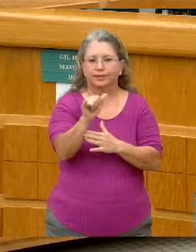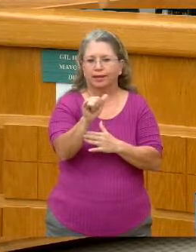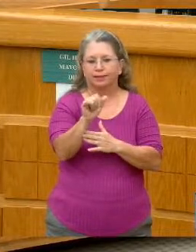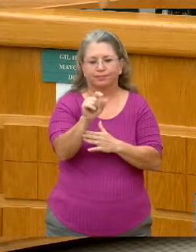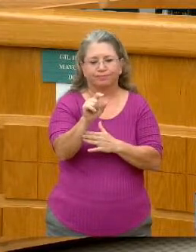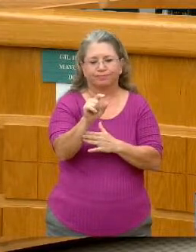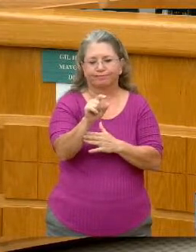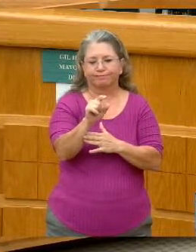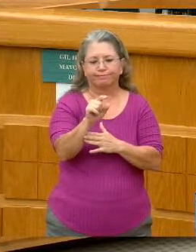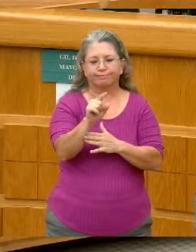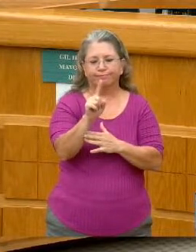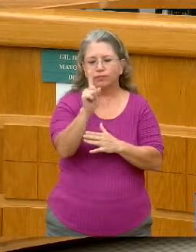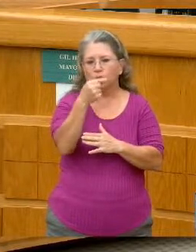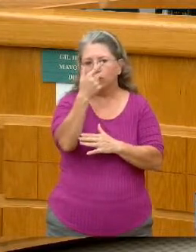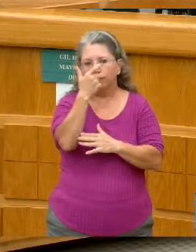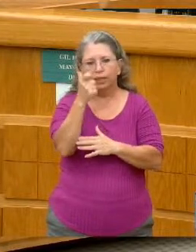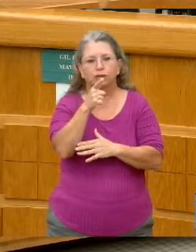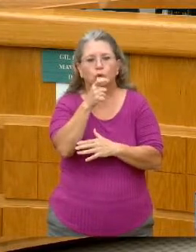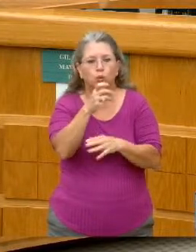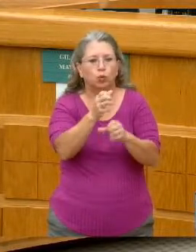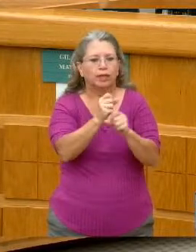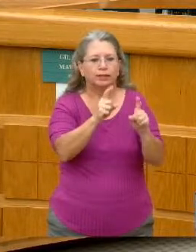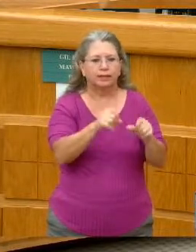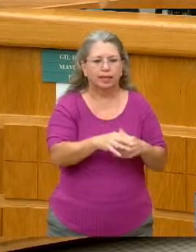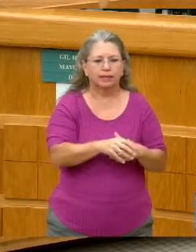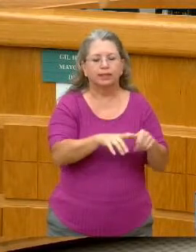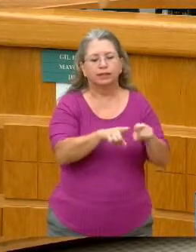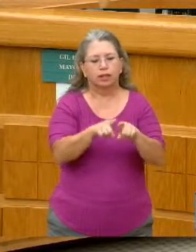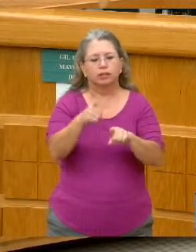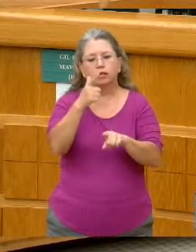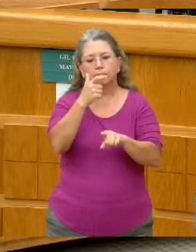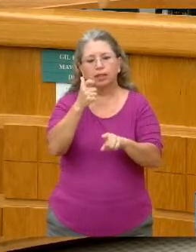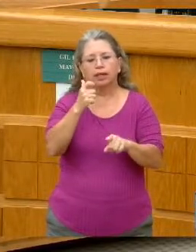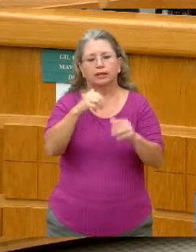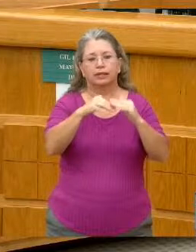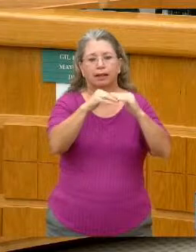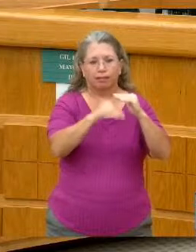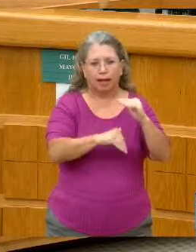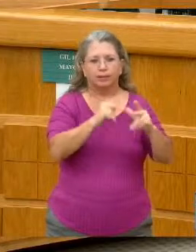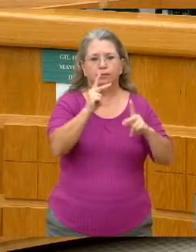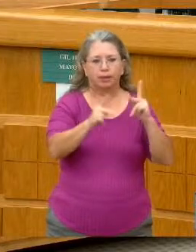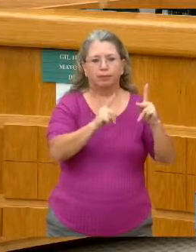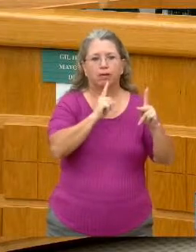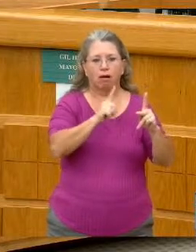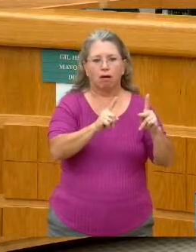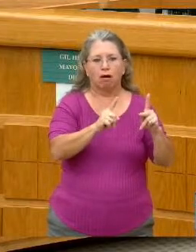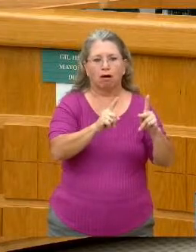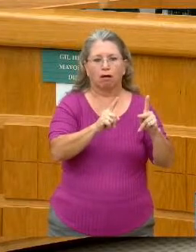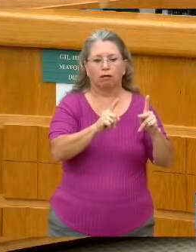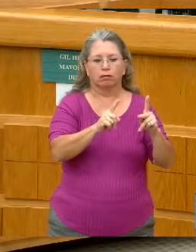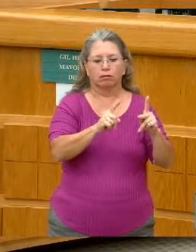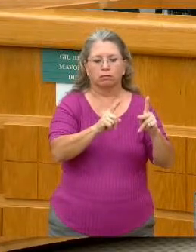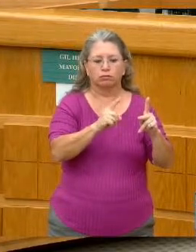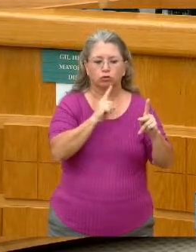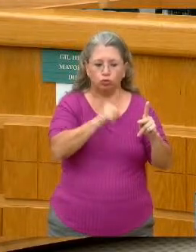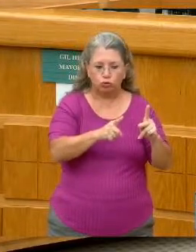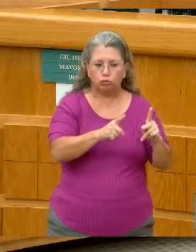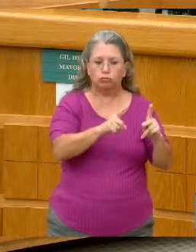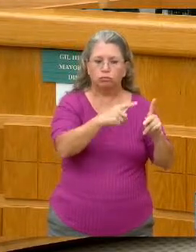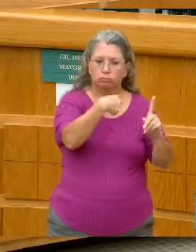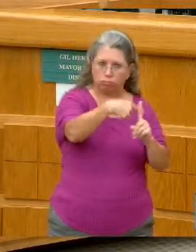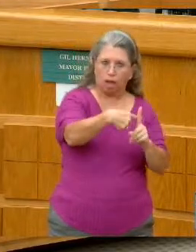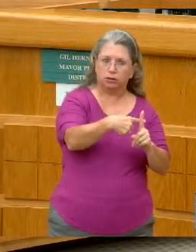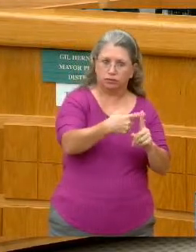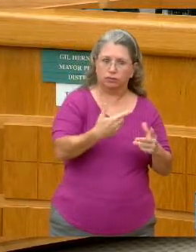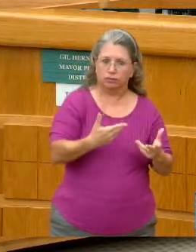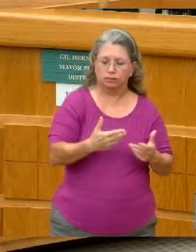who is getting tested. It's also because fewer people are testing positive. So that's moving in the right direction.